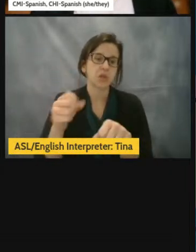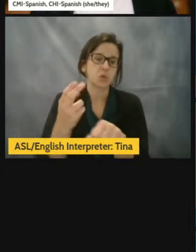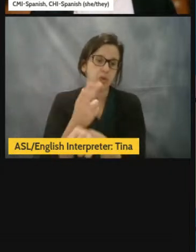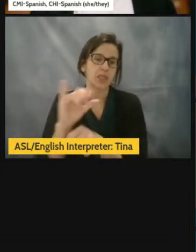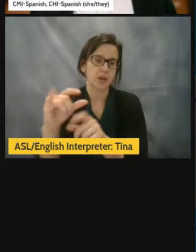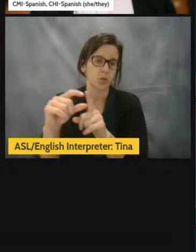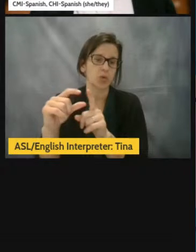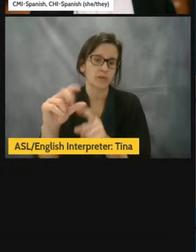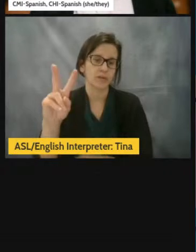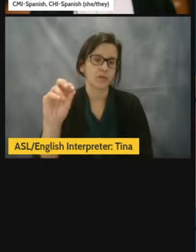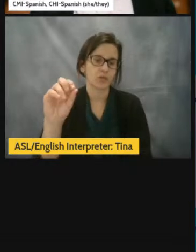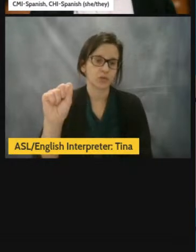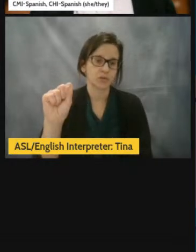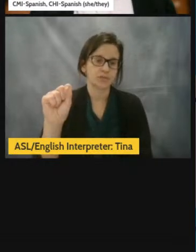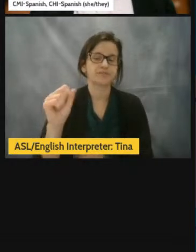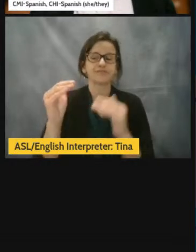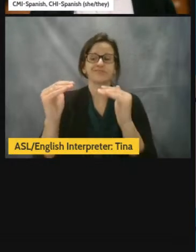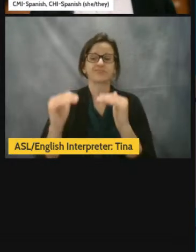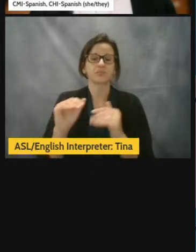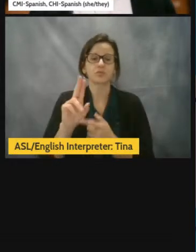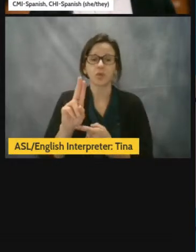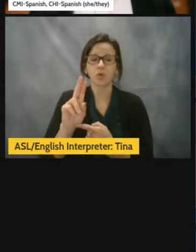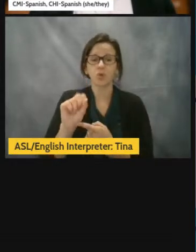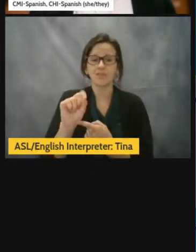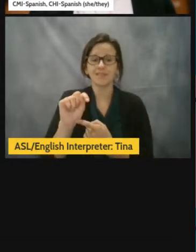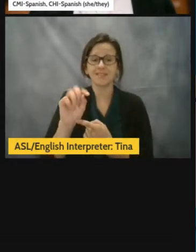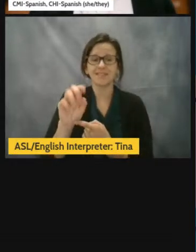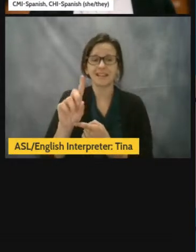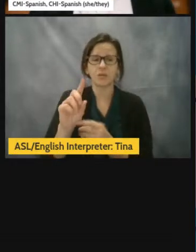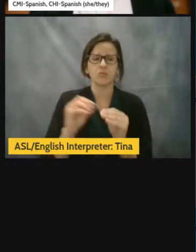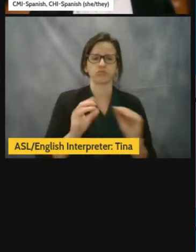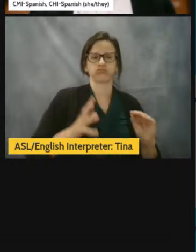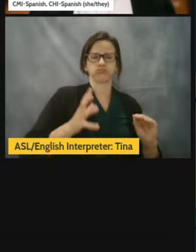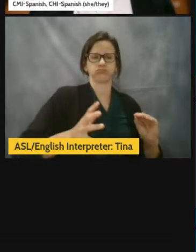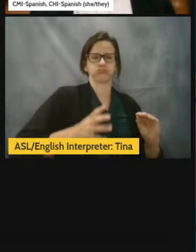And then there's also usted, which is the formal,